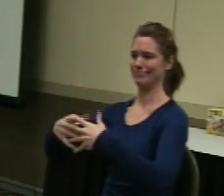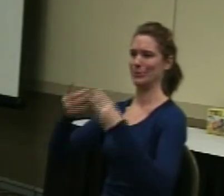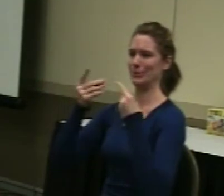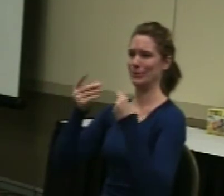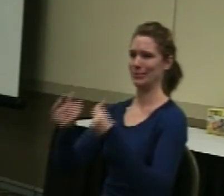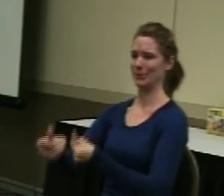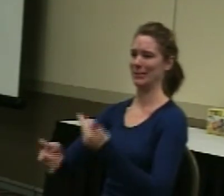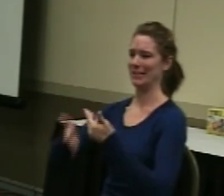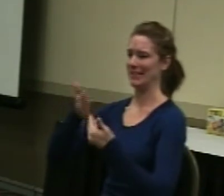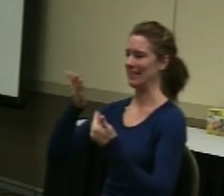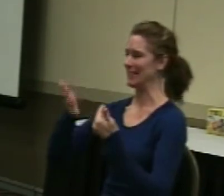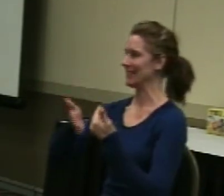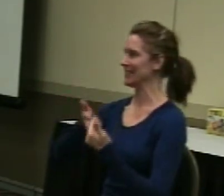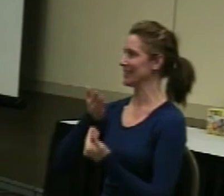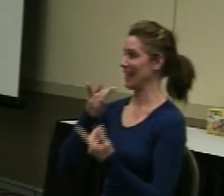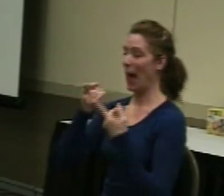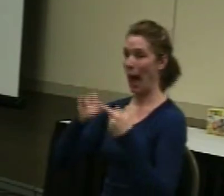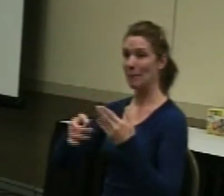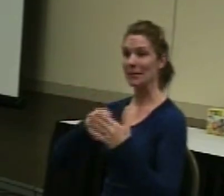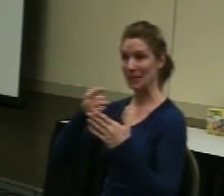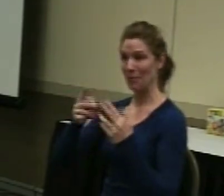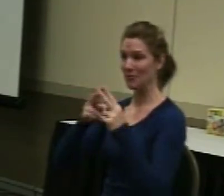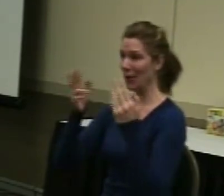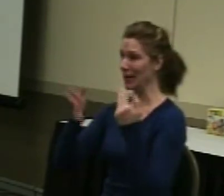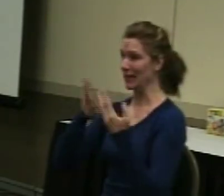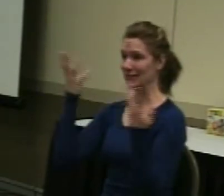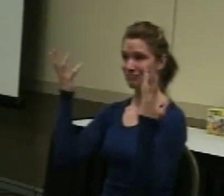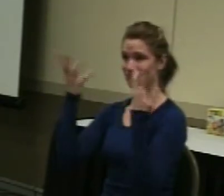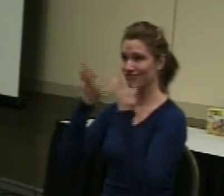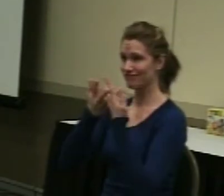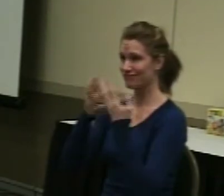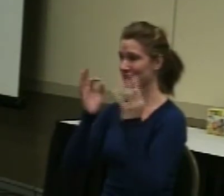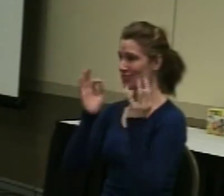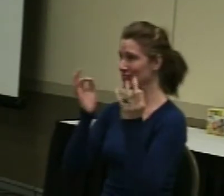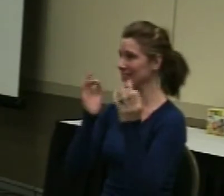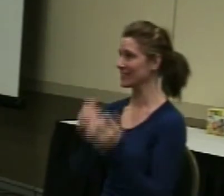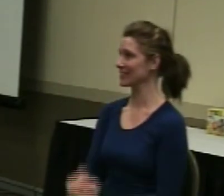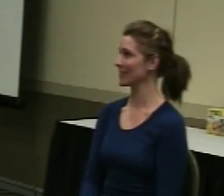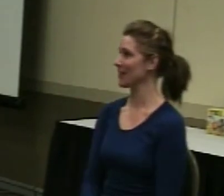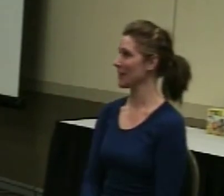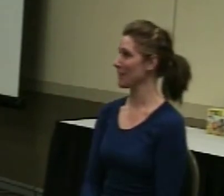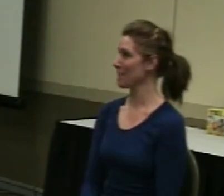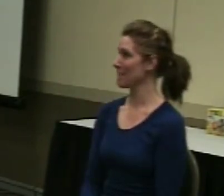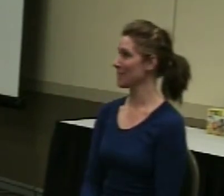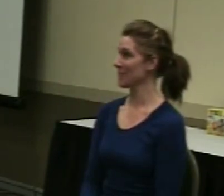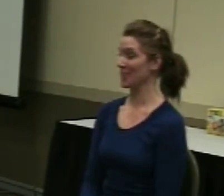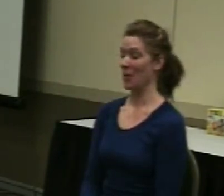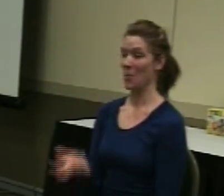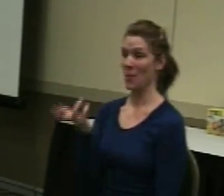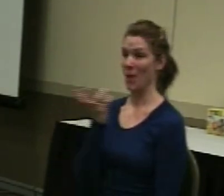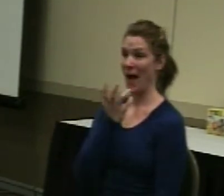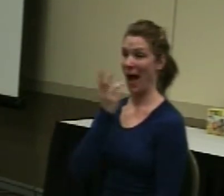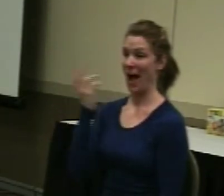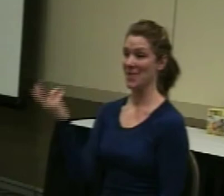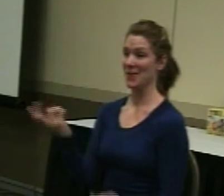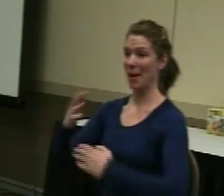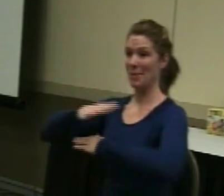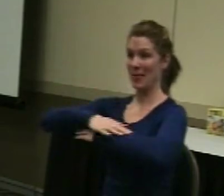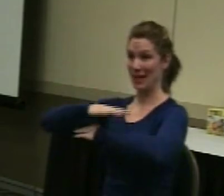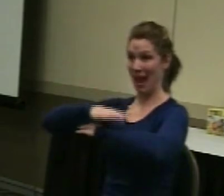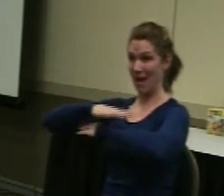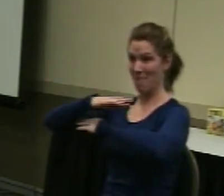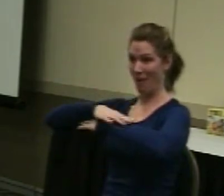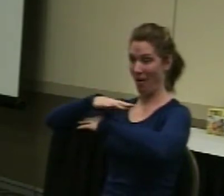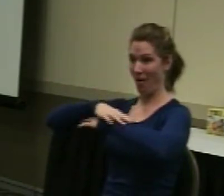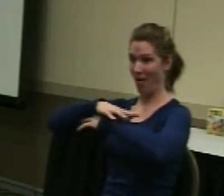sometimes? Doesn't that happen sometimes? Oh my goodness. We came to the table and it came together. Isn't